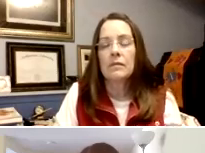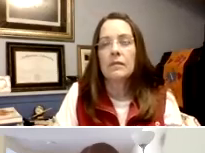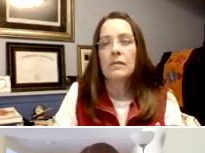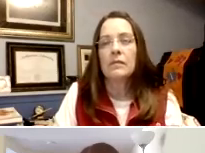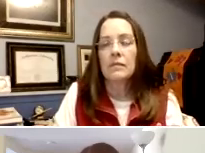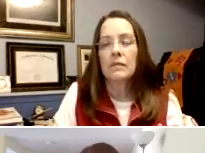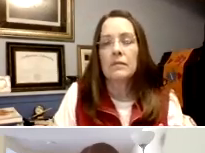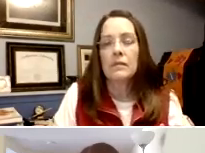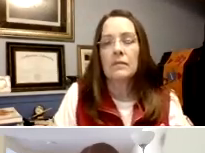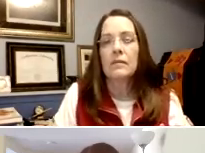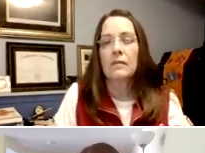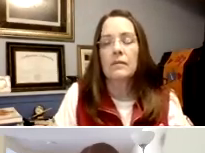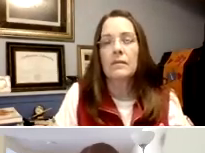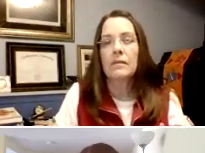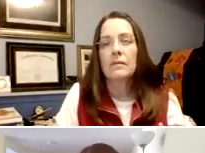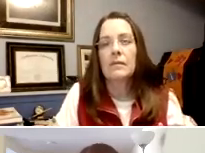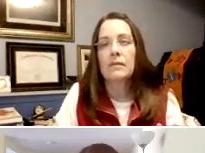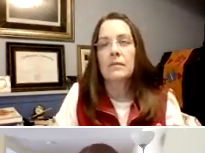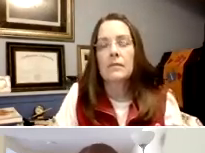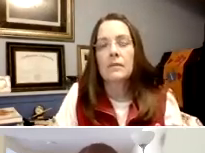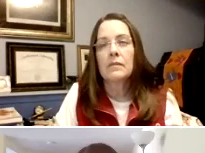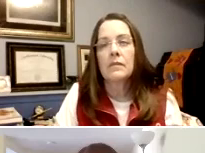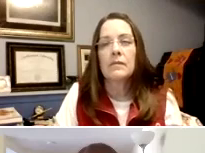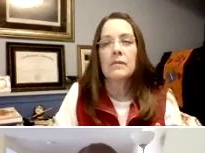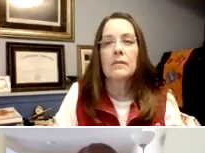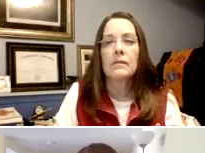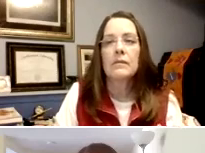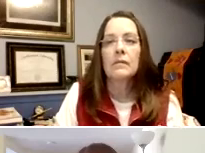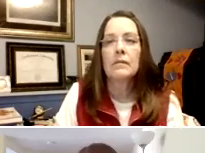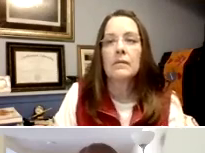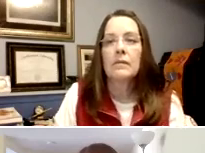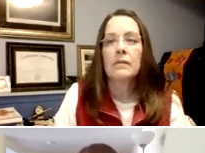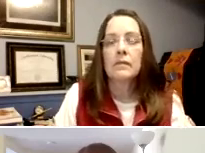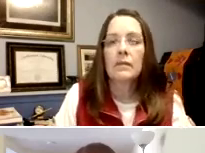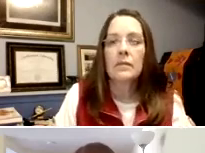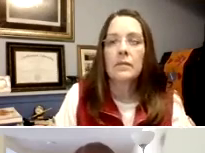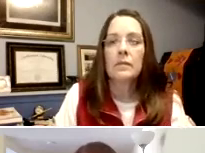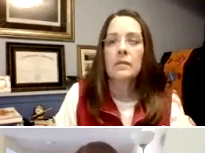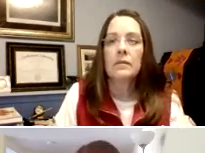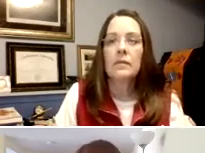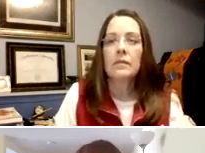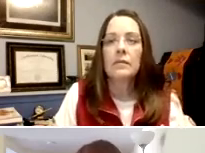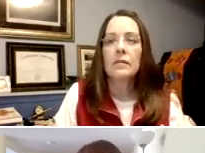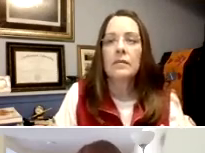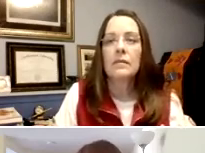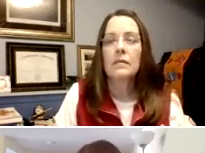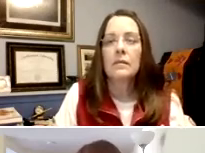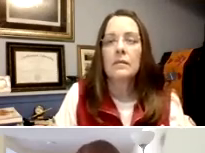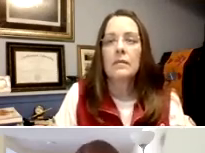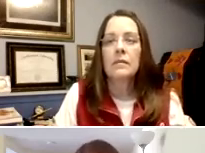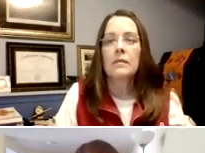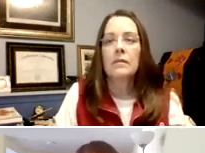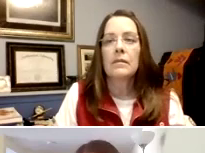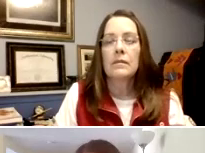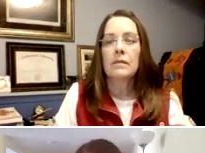But if you have access to the SurveyMonkey, Is that on here or is that on the? the Yes, and let email. me put it, see